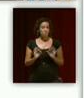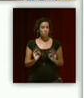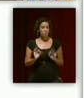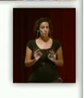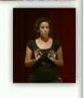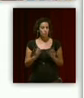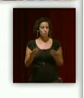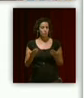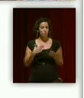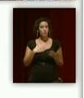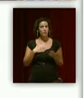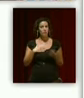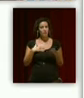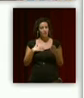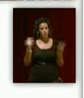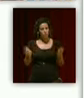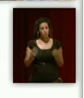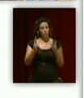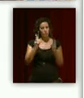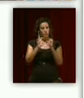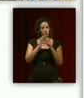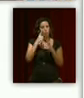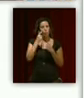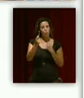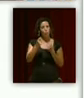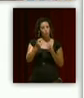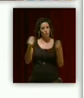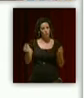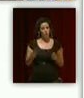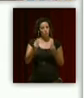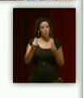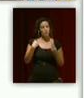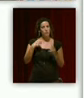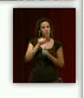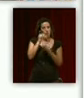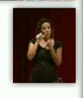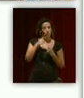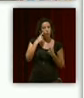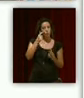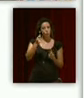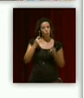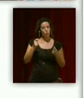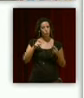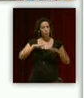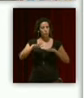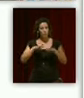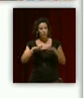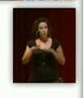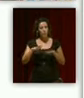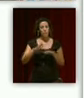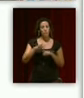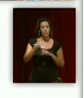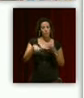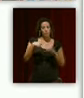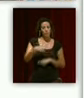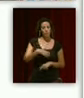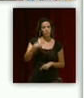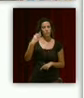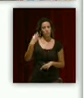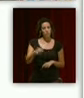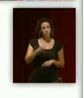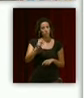has yielded very good results. We're working on it, on also improving the control